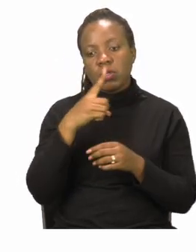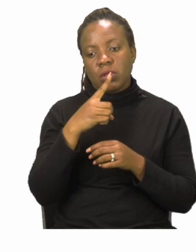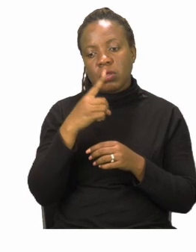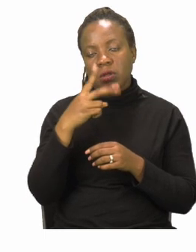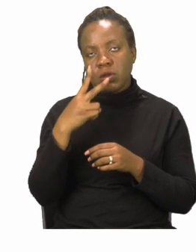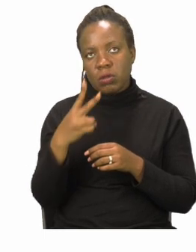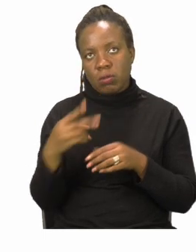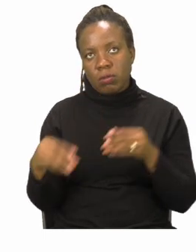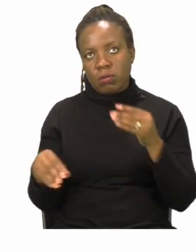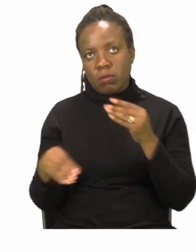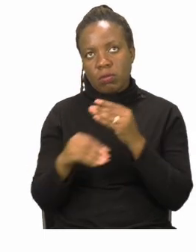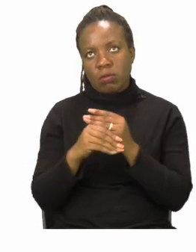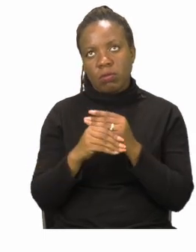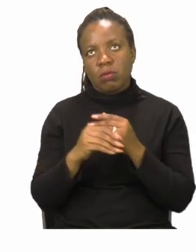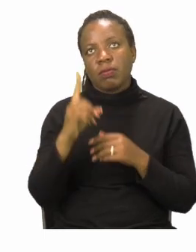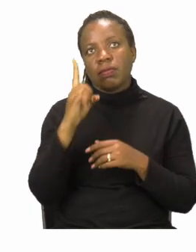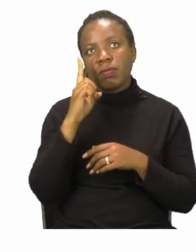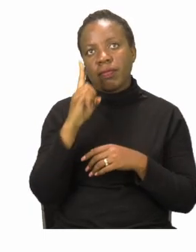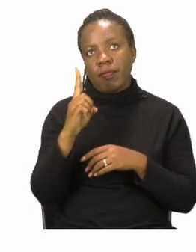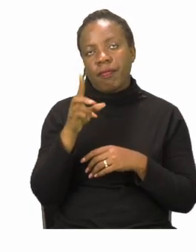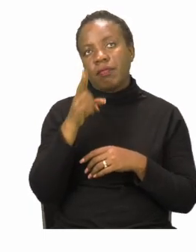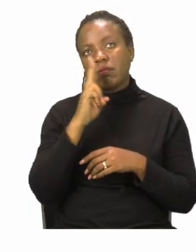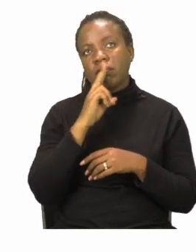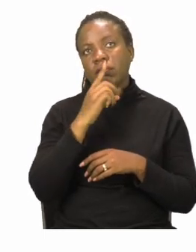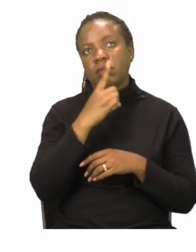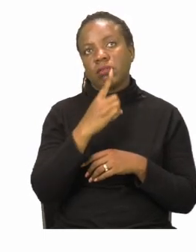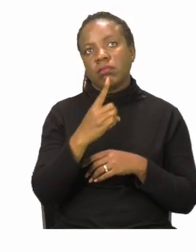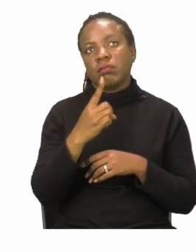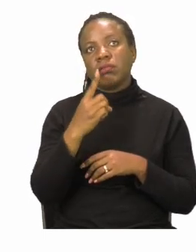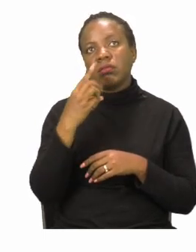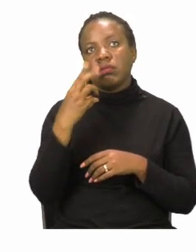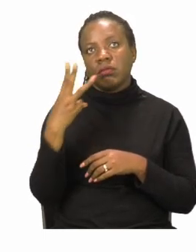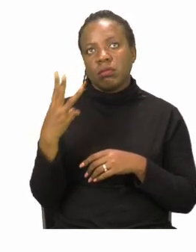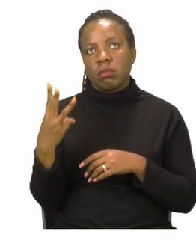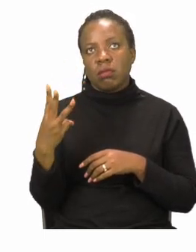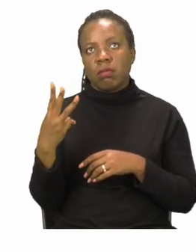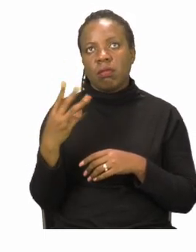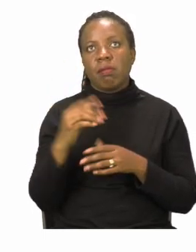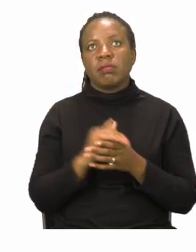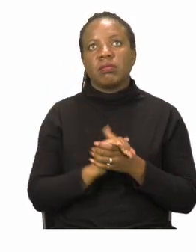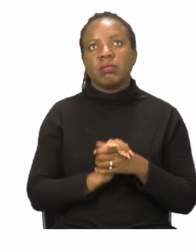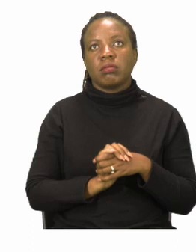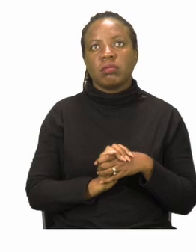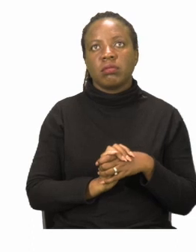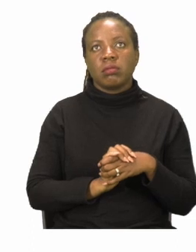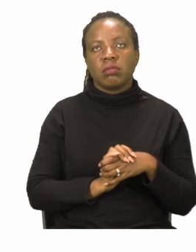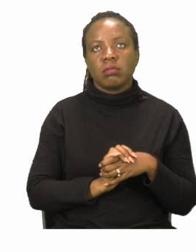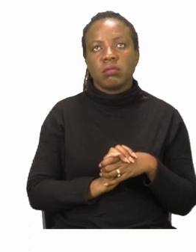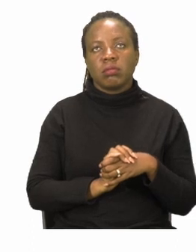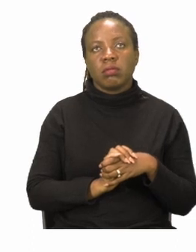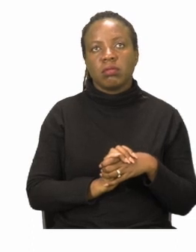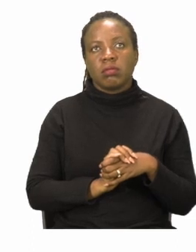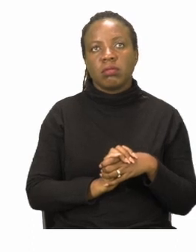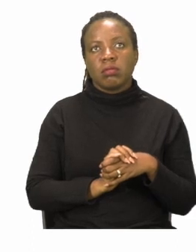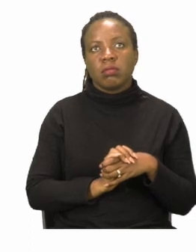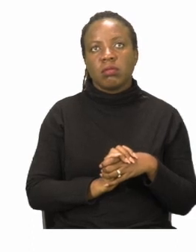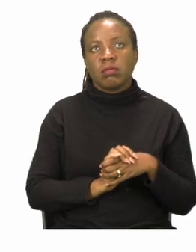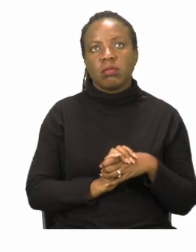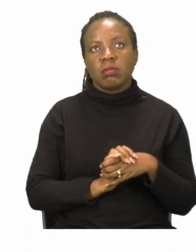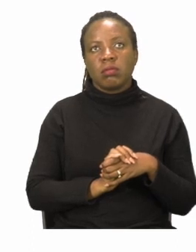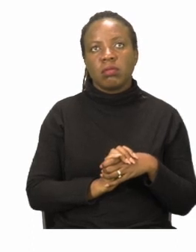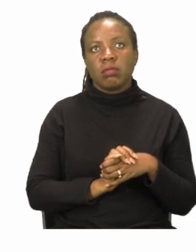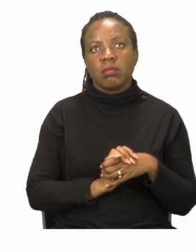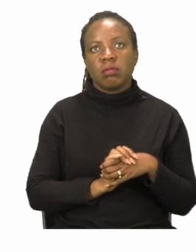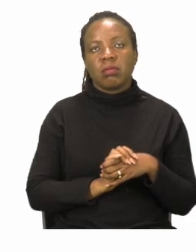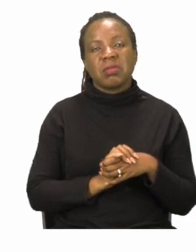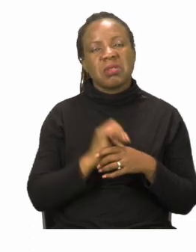which is 13. Now, boys and girls, remember, if you are uncertain